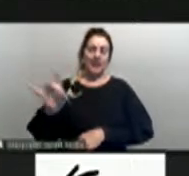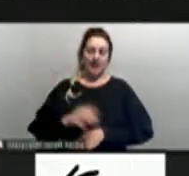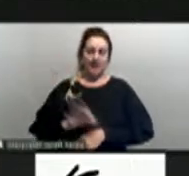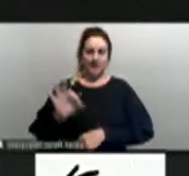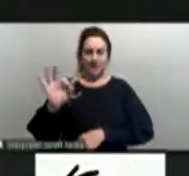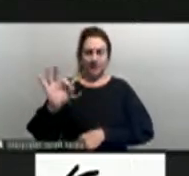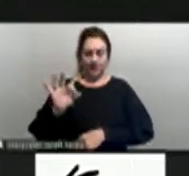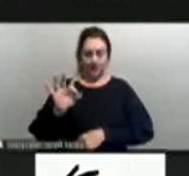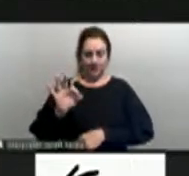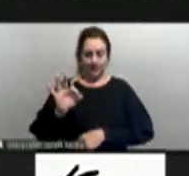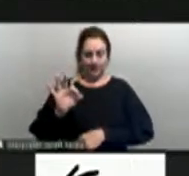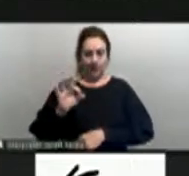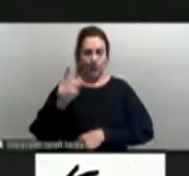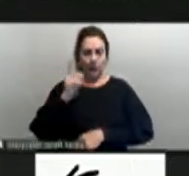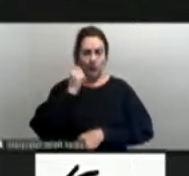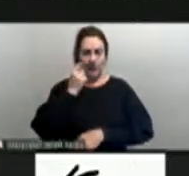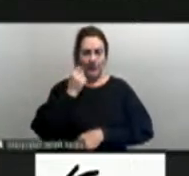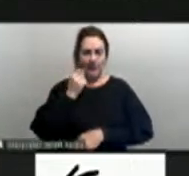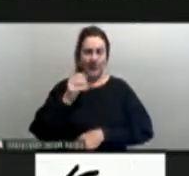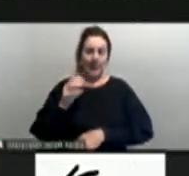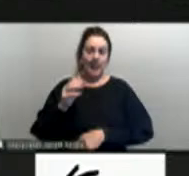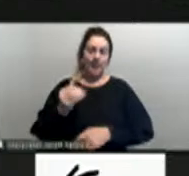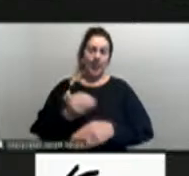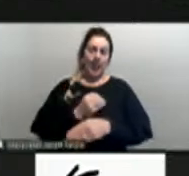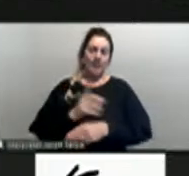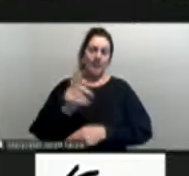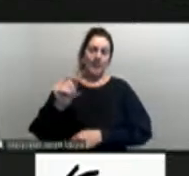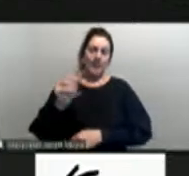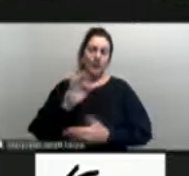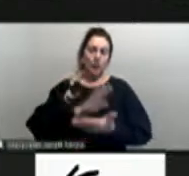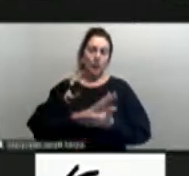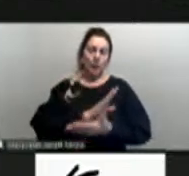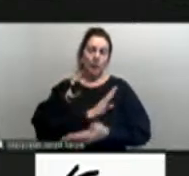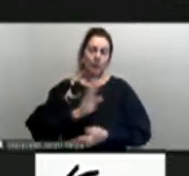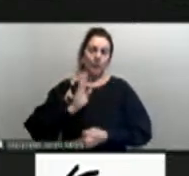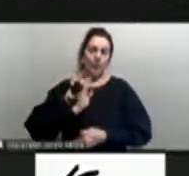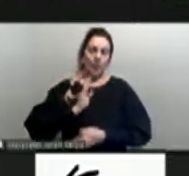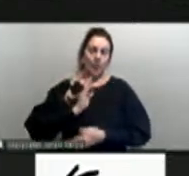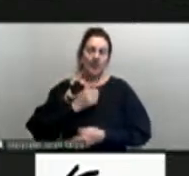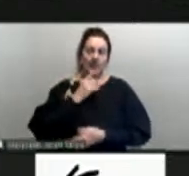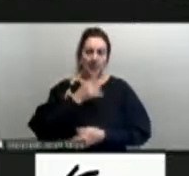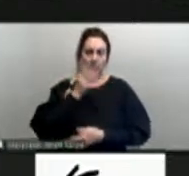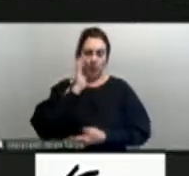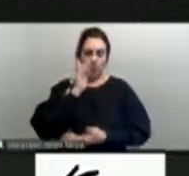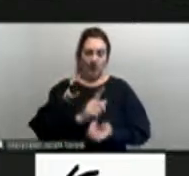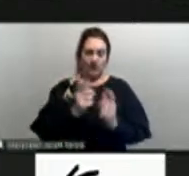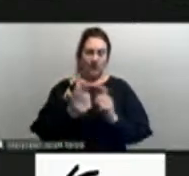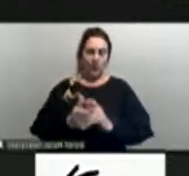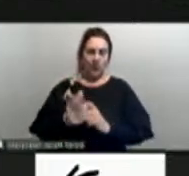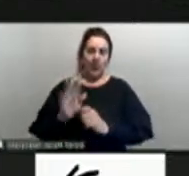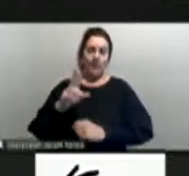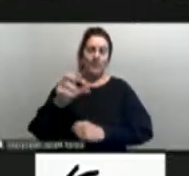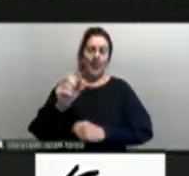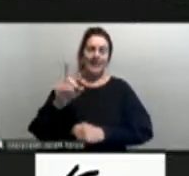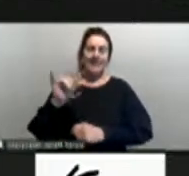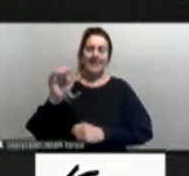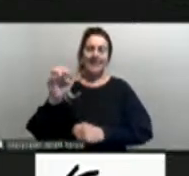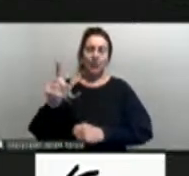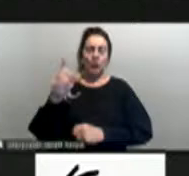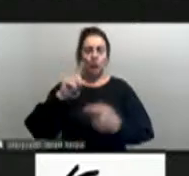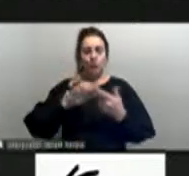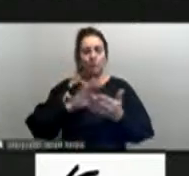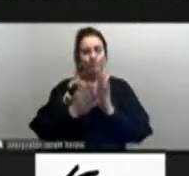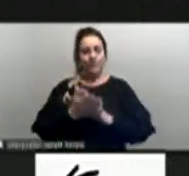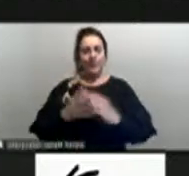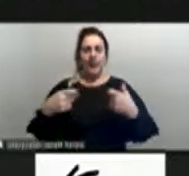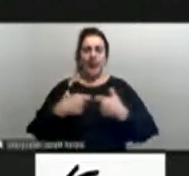33157. Recently, the Miami-Dade County Public School Board pledged to begin converting its polluting fleet of diesel buses into an electric one with zero emissions. I'd